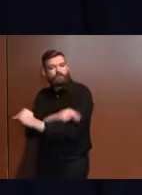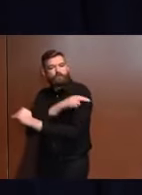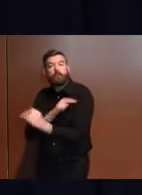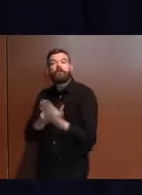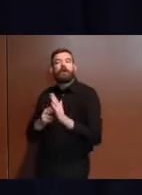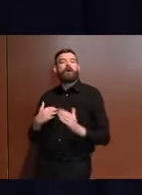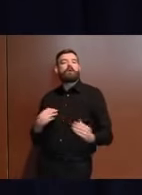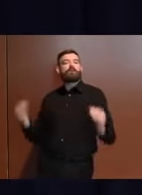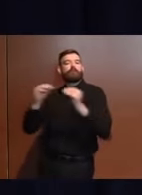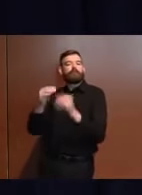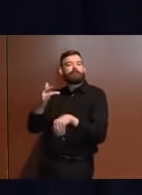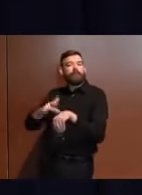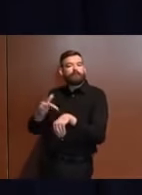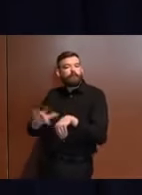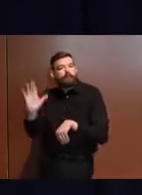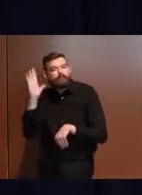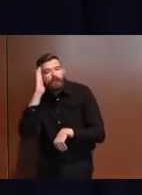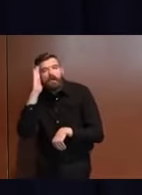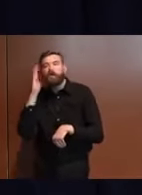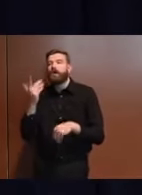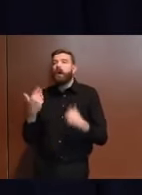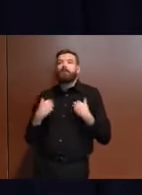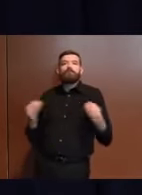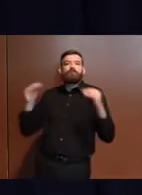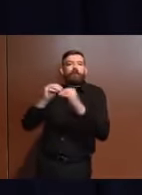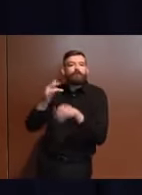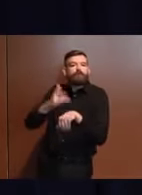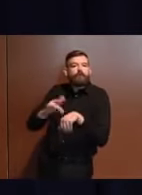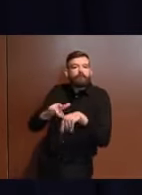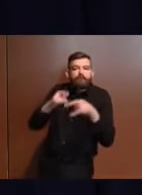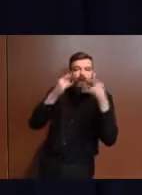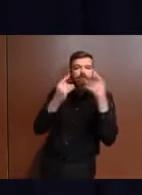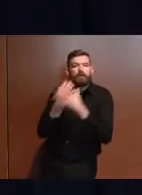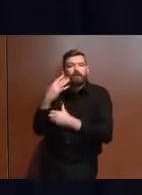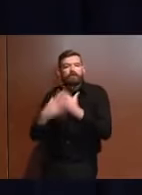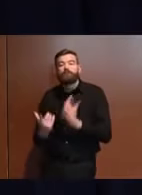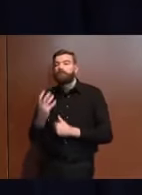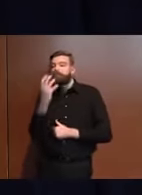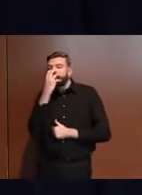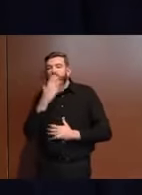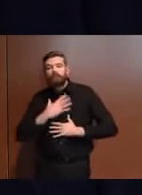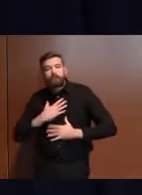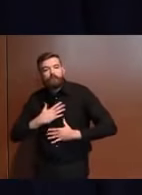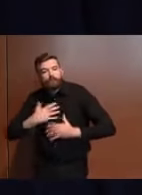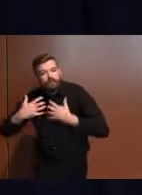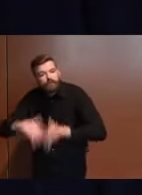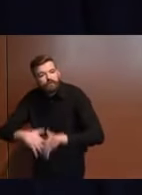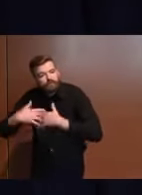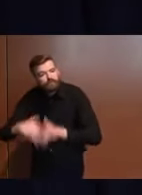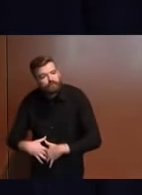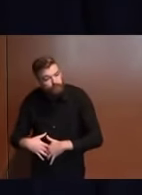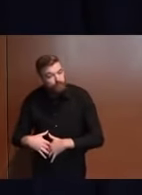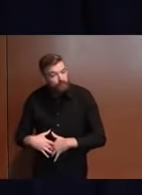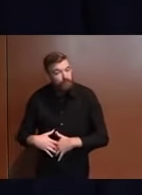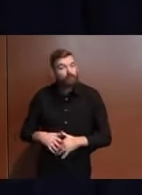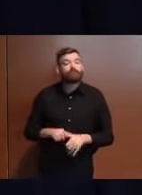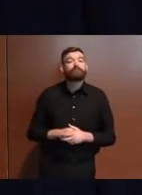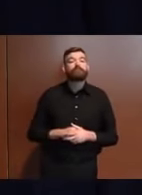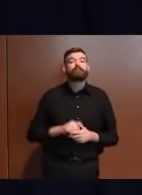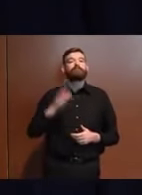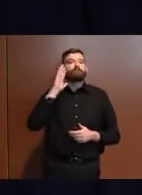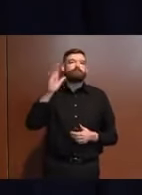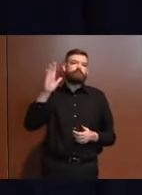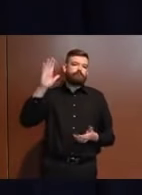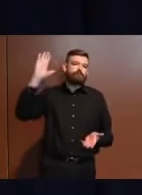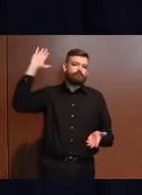equipment, and medical devices. It will also reduce the impact overall of COVID-19 on our